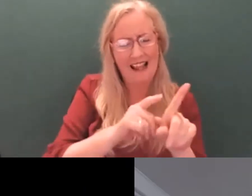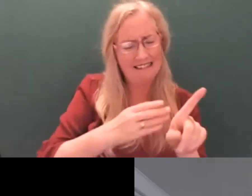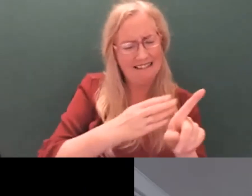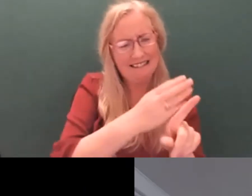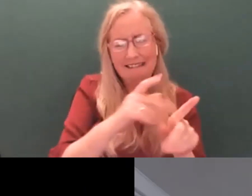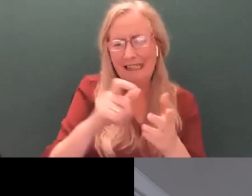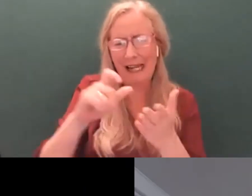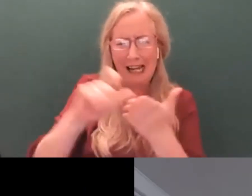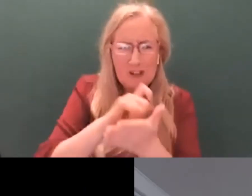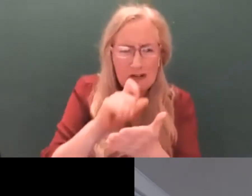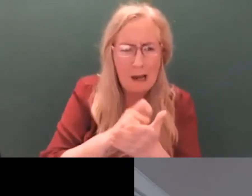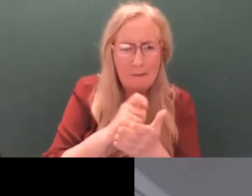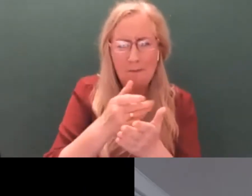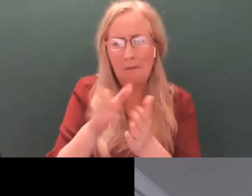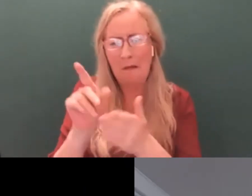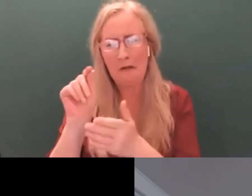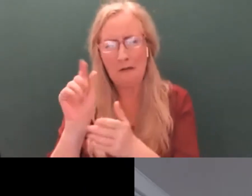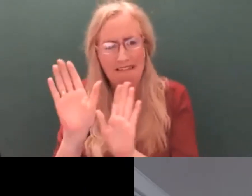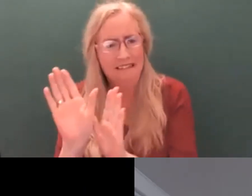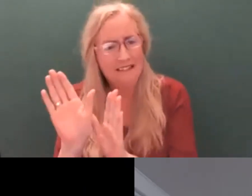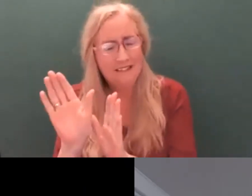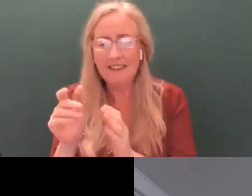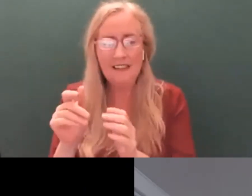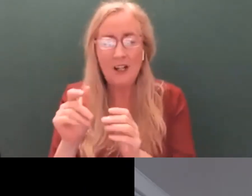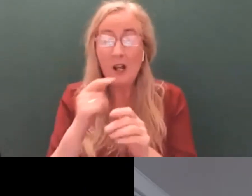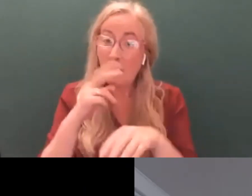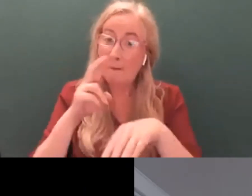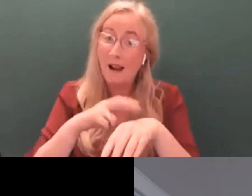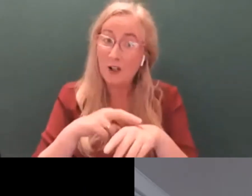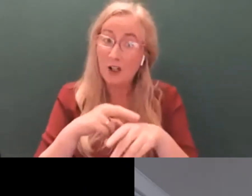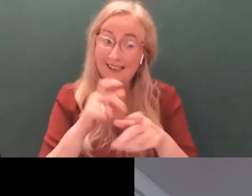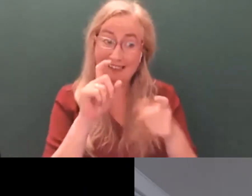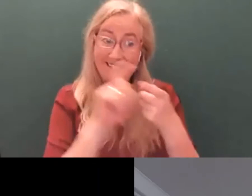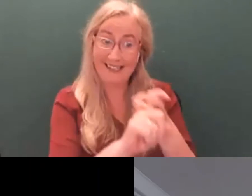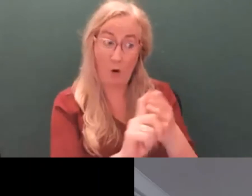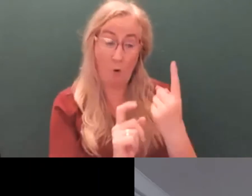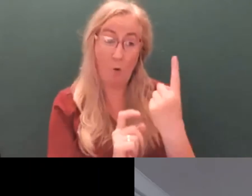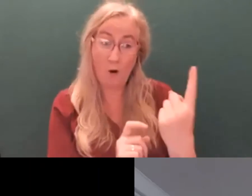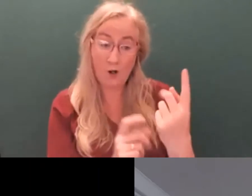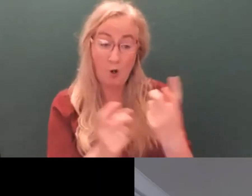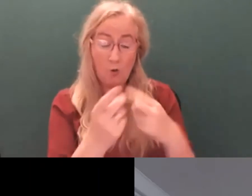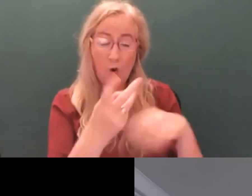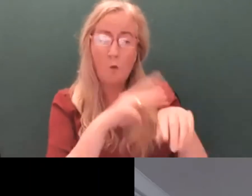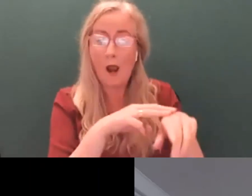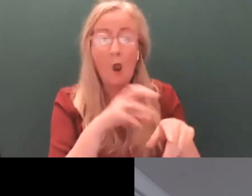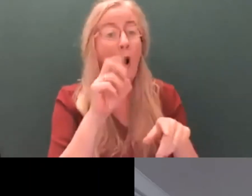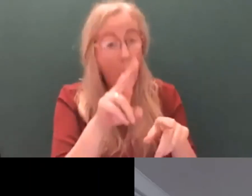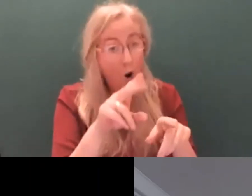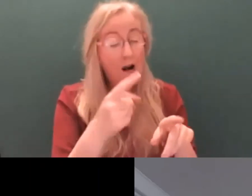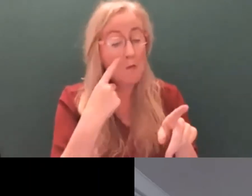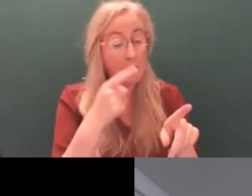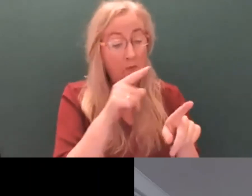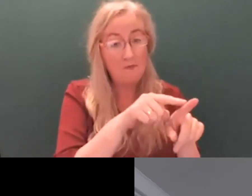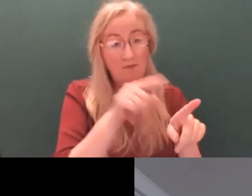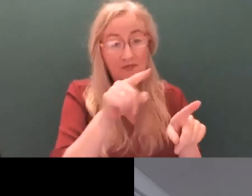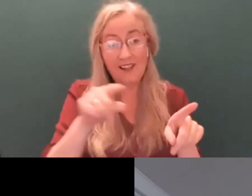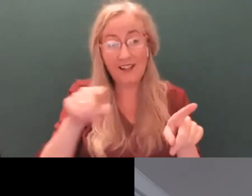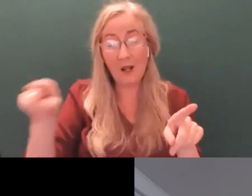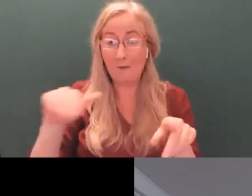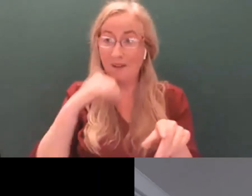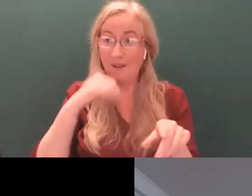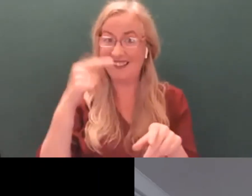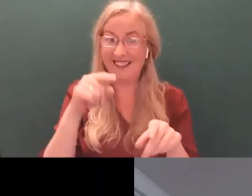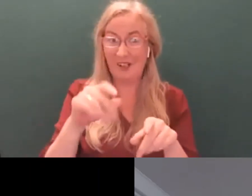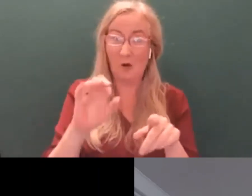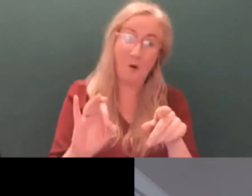Instagram as well, are you better to stick to one and do it well, or should you branch out because, well, this is your golden opportunity because